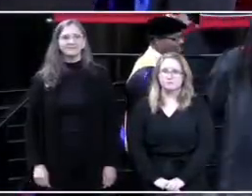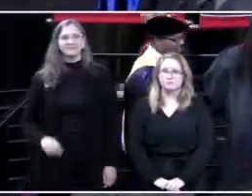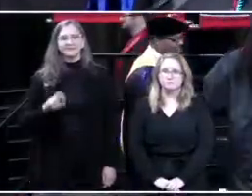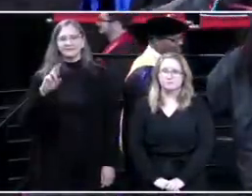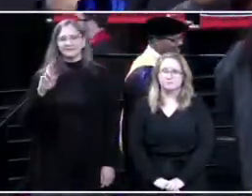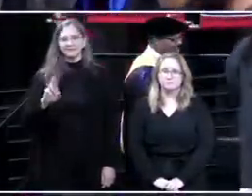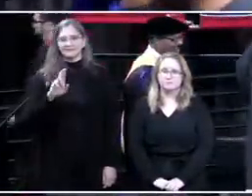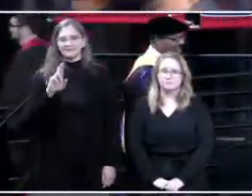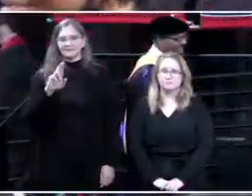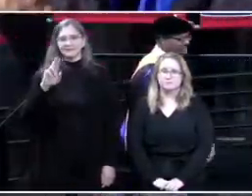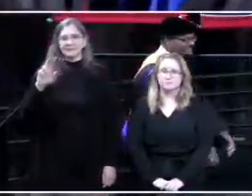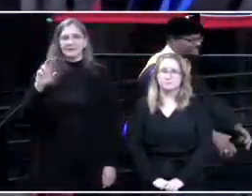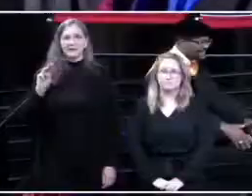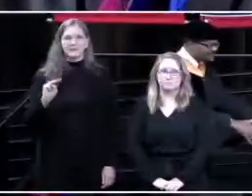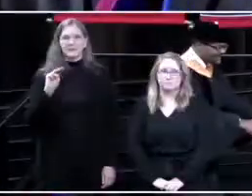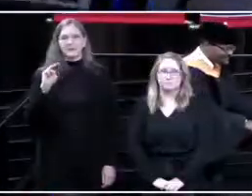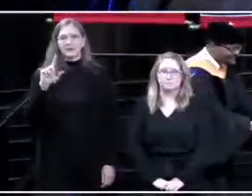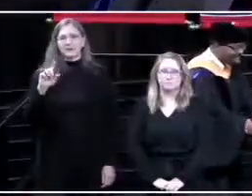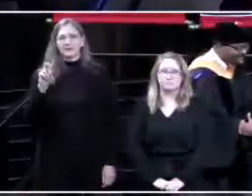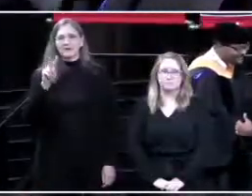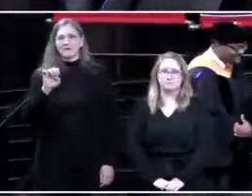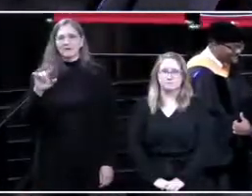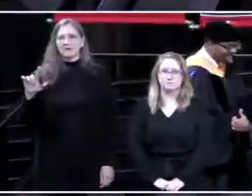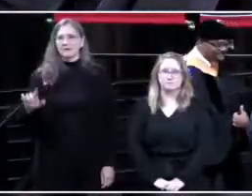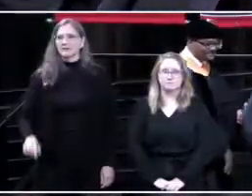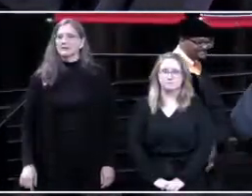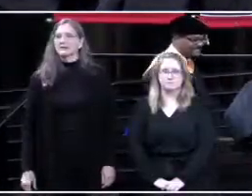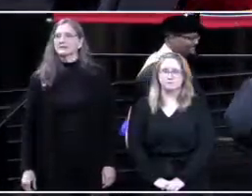Riley Laura Lovell.